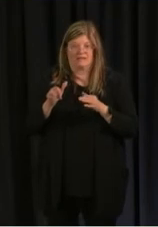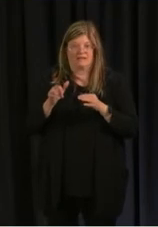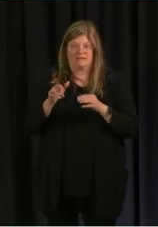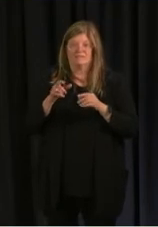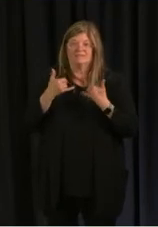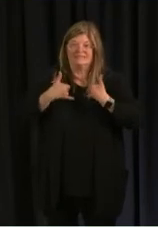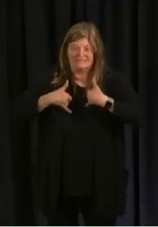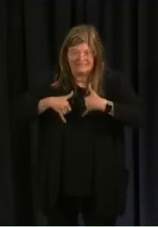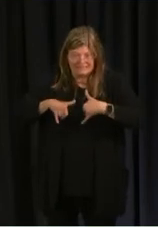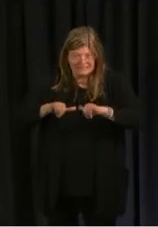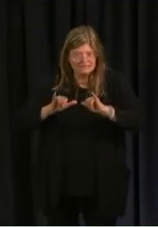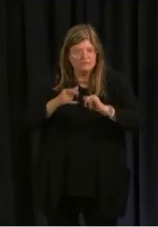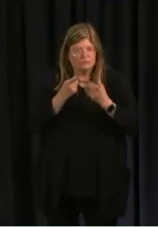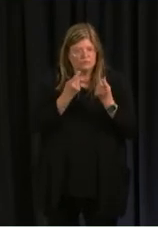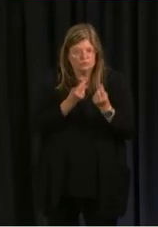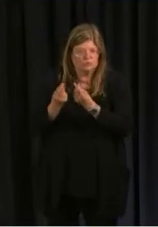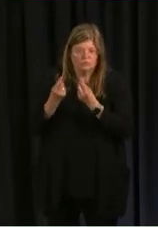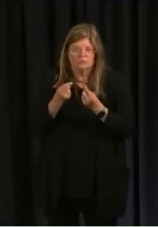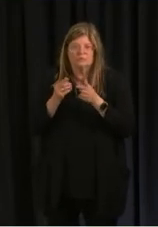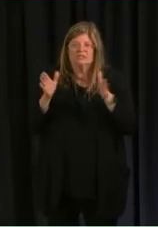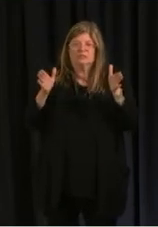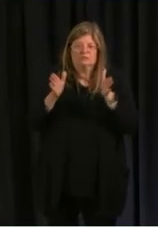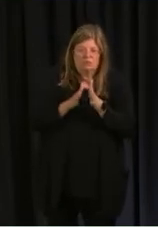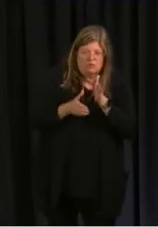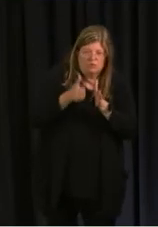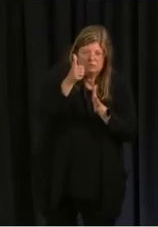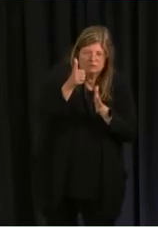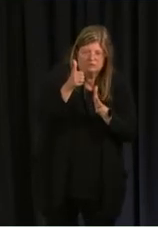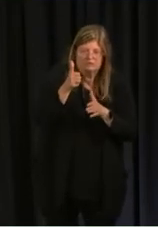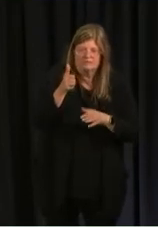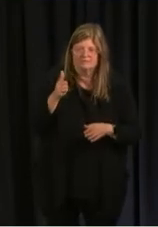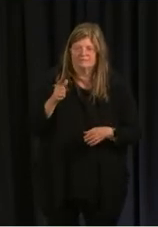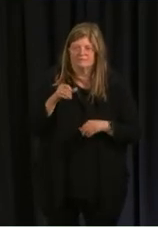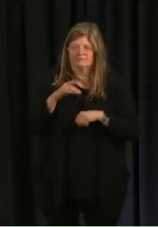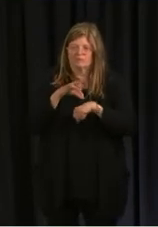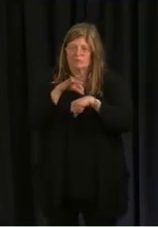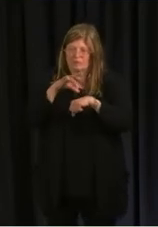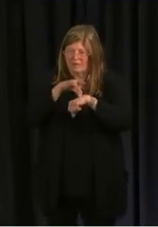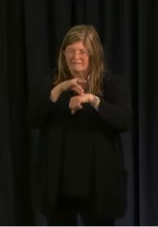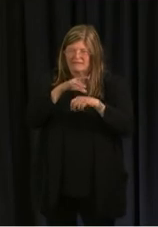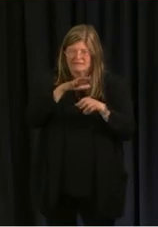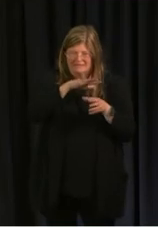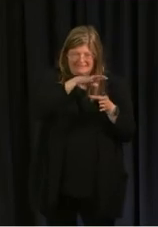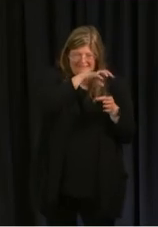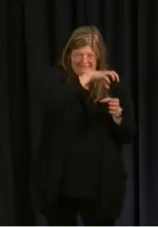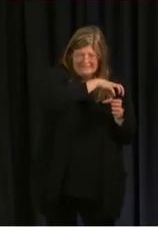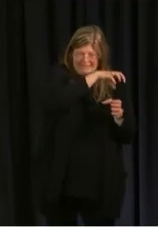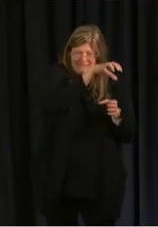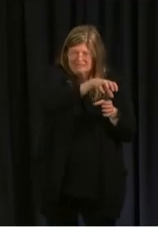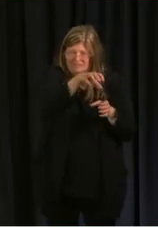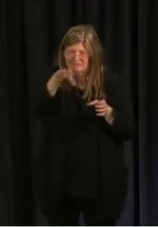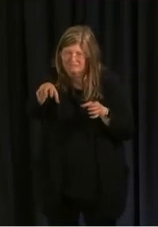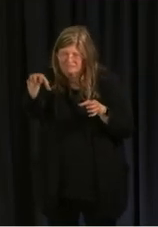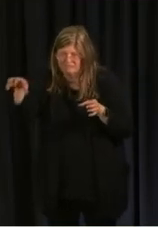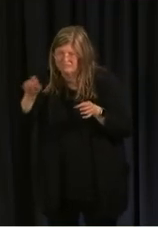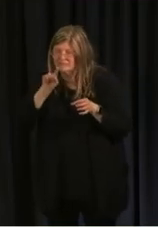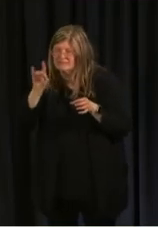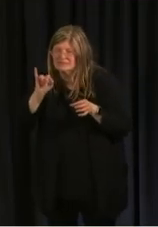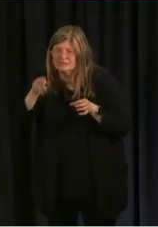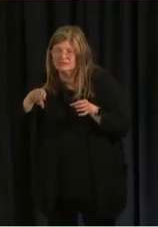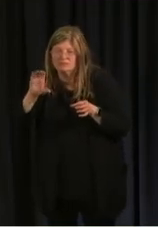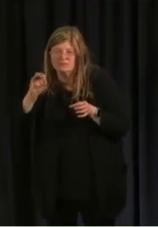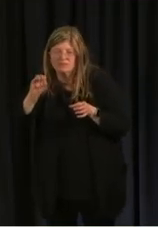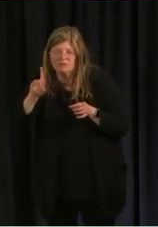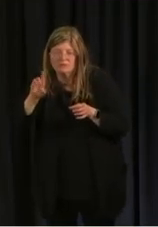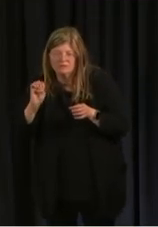could do is something a smaller geographic area within the zip code that we're targeting. So if you think about, for example,